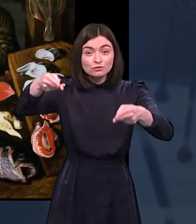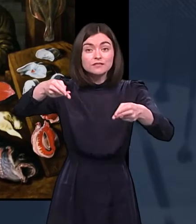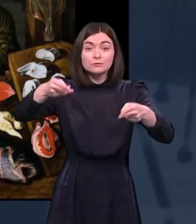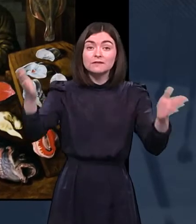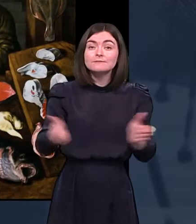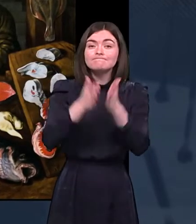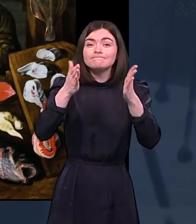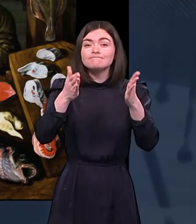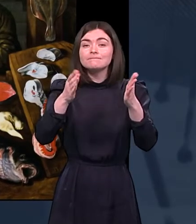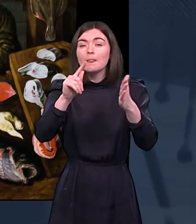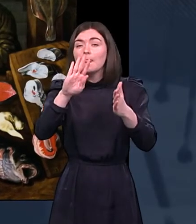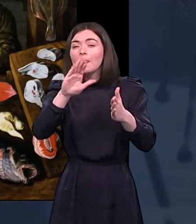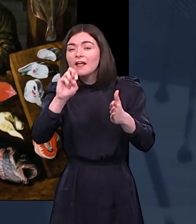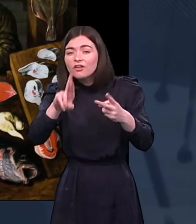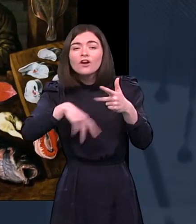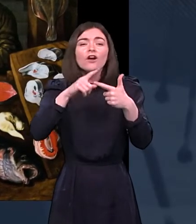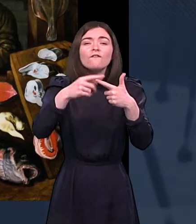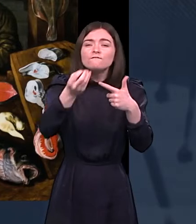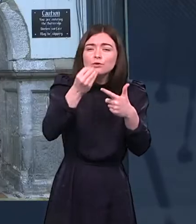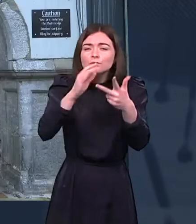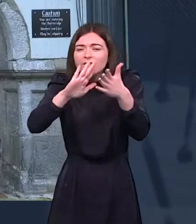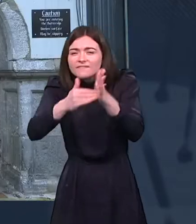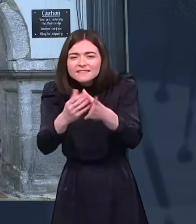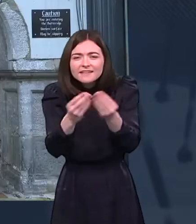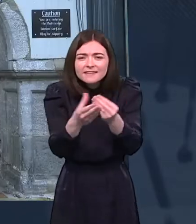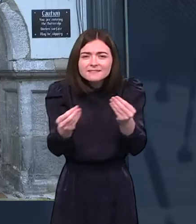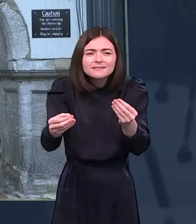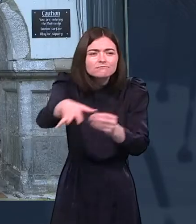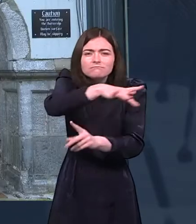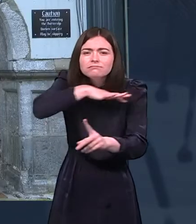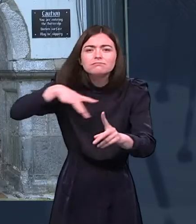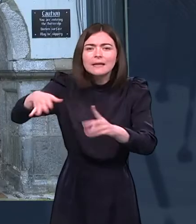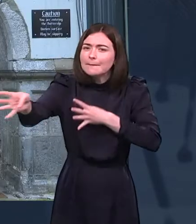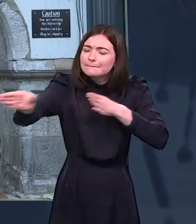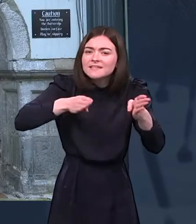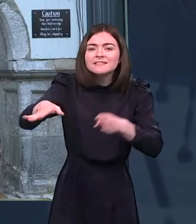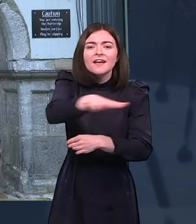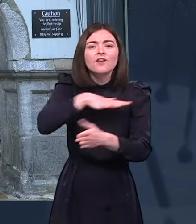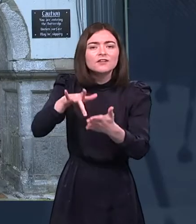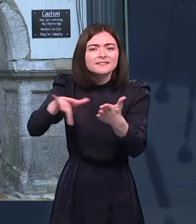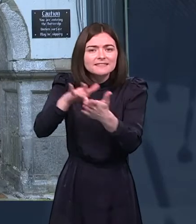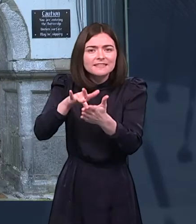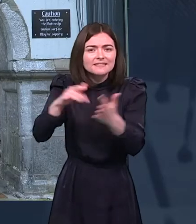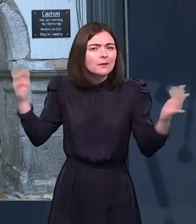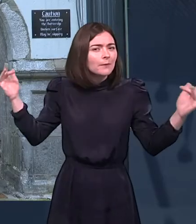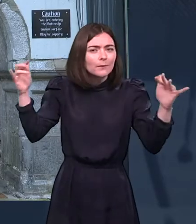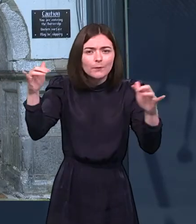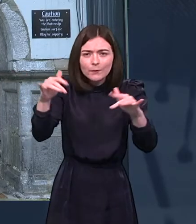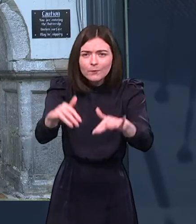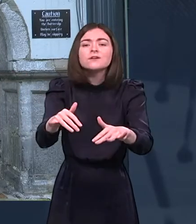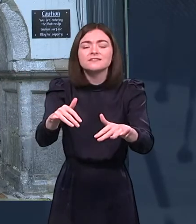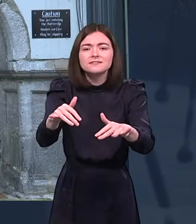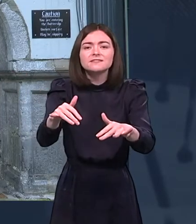like leather and food and fix things and repair things, and this was the hub of the city, and this was the Market Cross